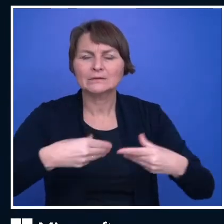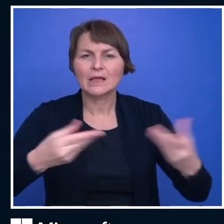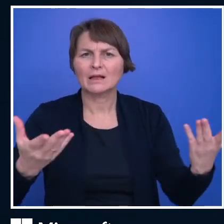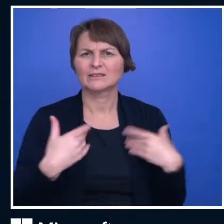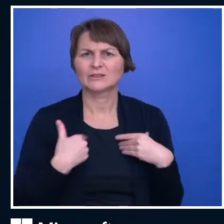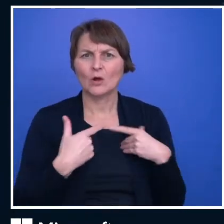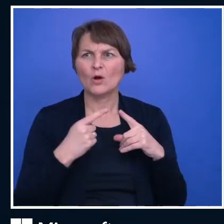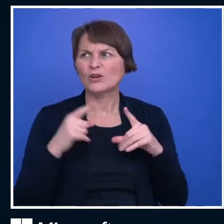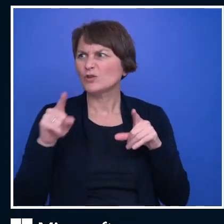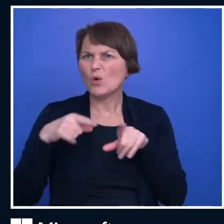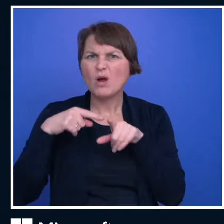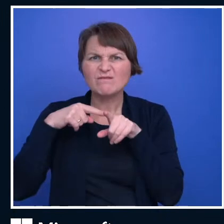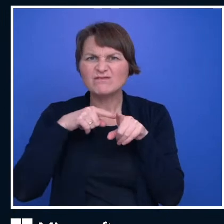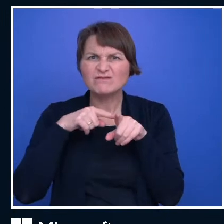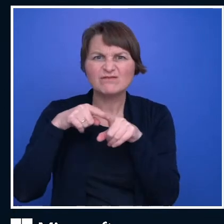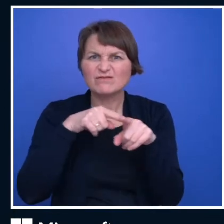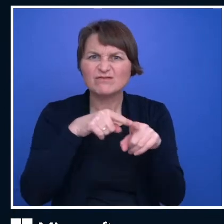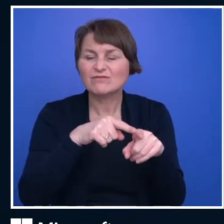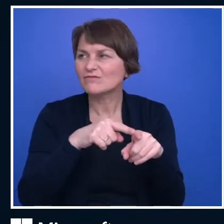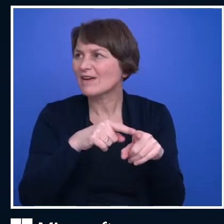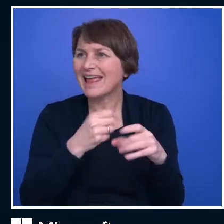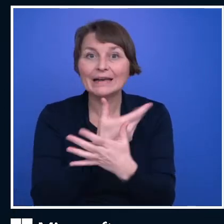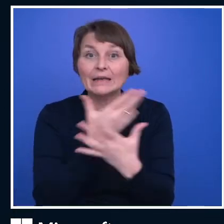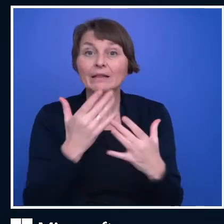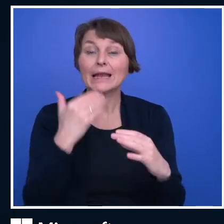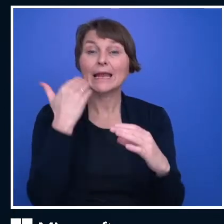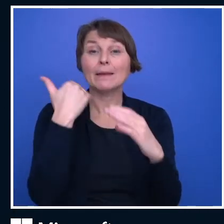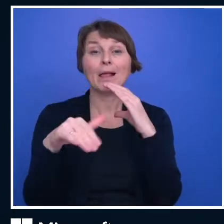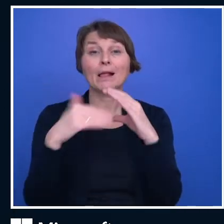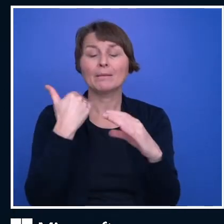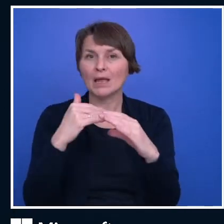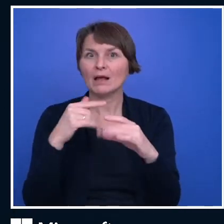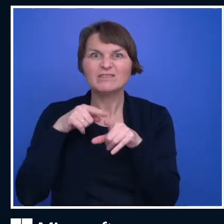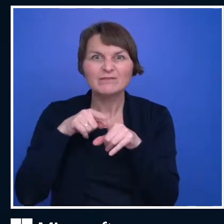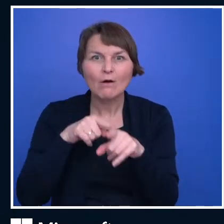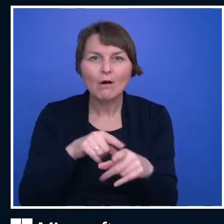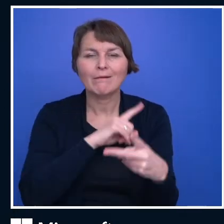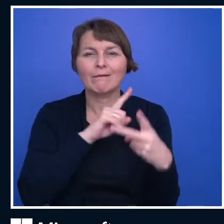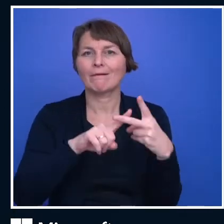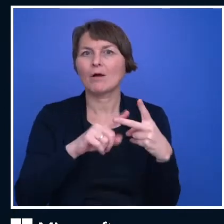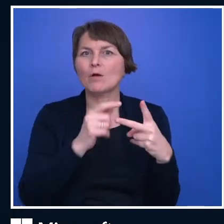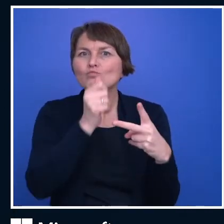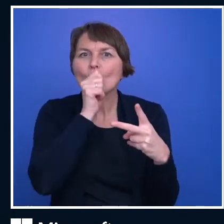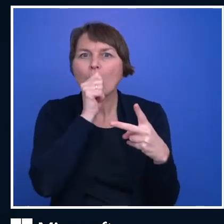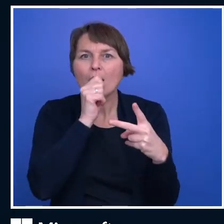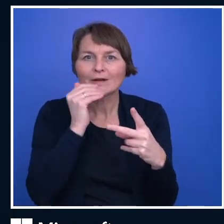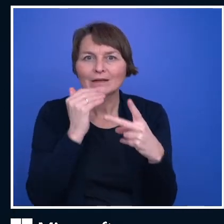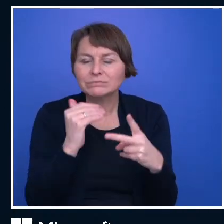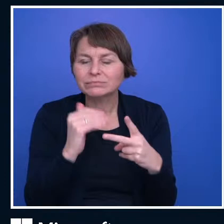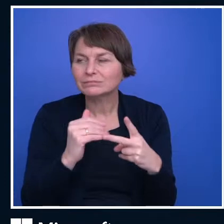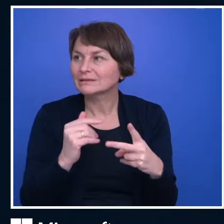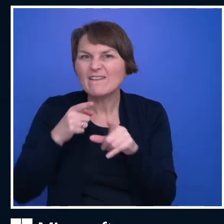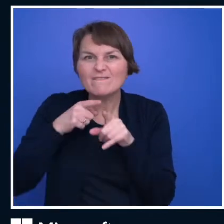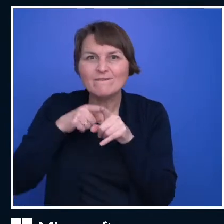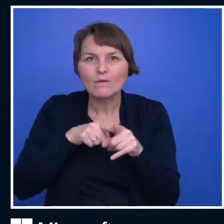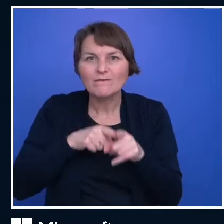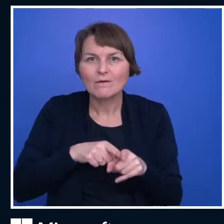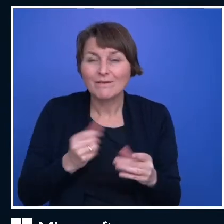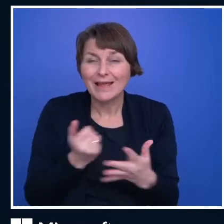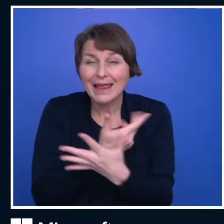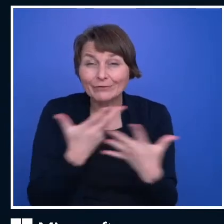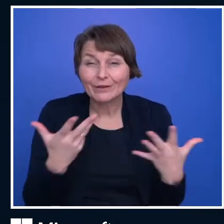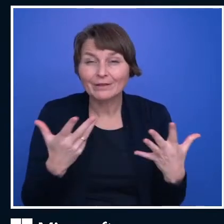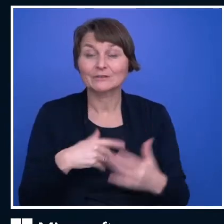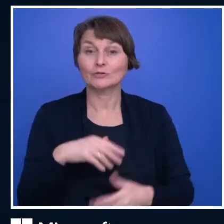internet? Everything, all the emails I'm sending, the private correspondence. So that's what AI is collecting: